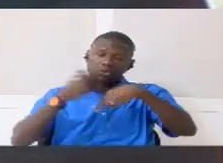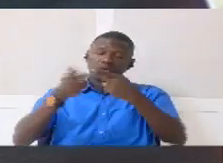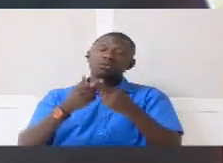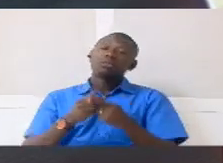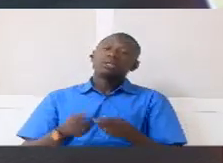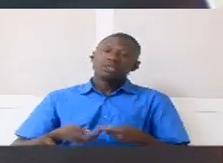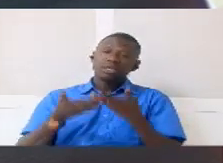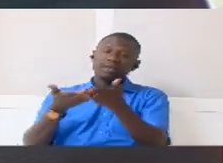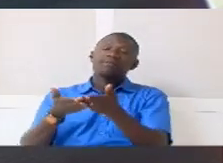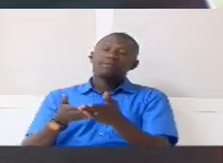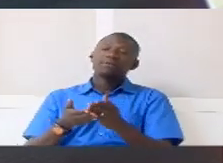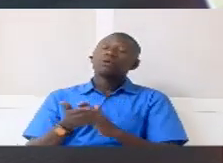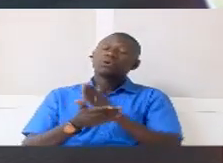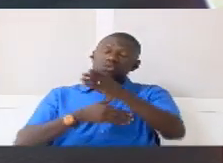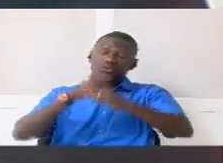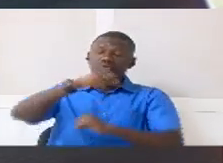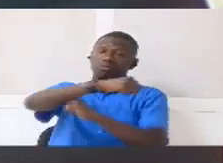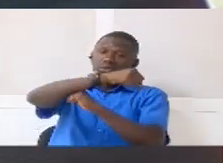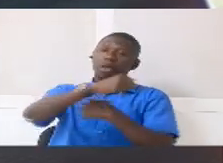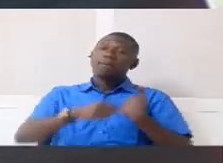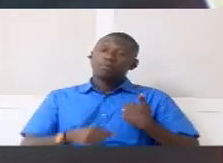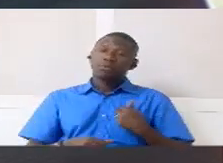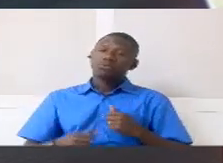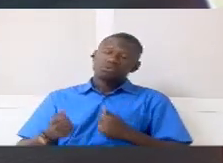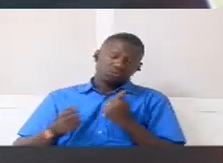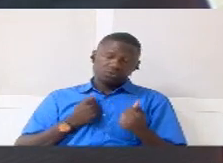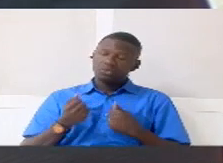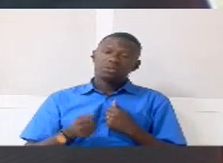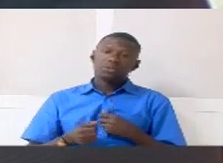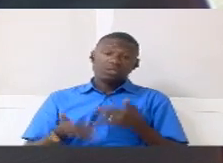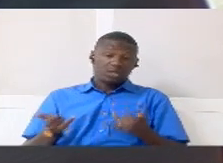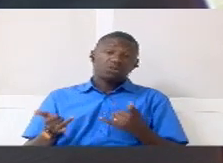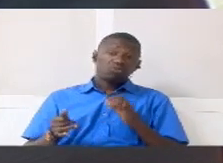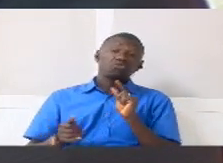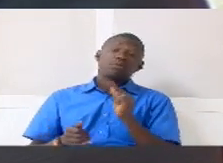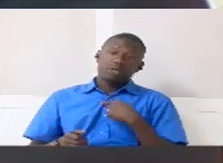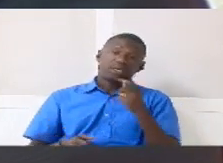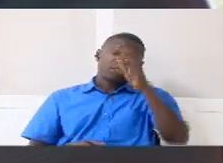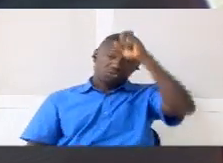continued support to the victims currently in Turkey for medical treatment.